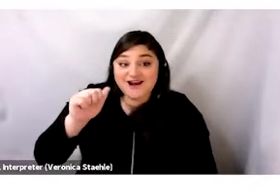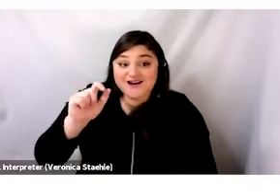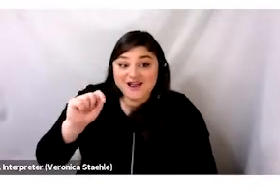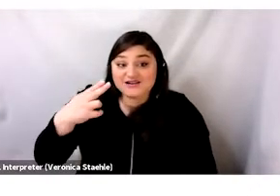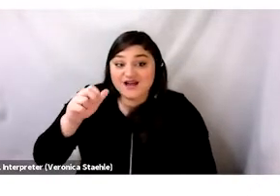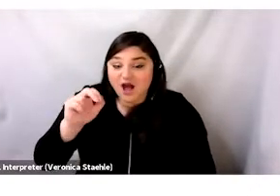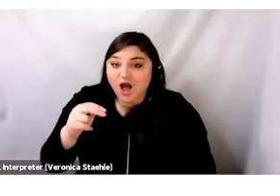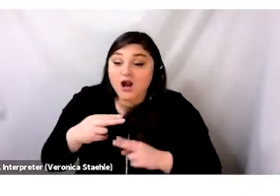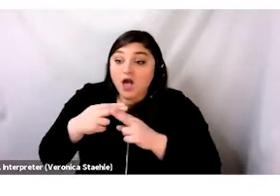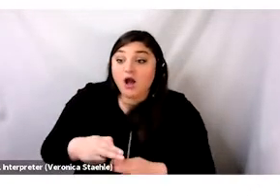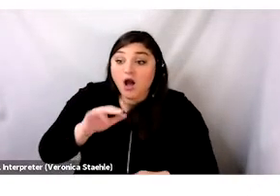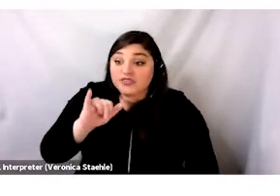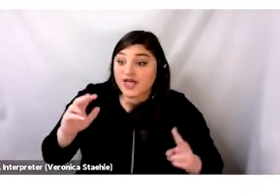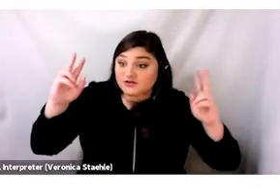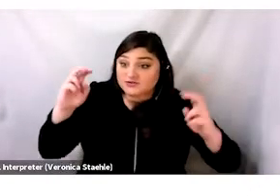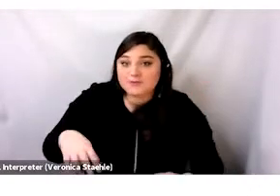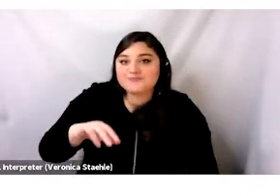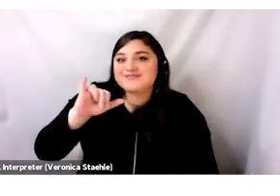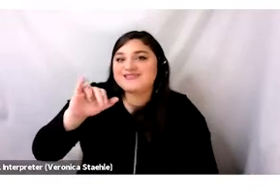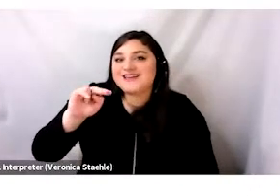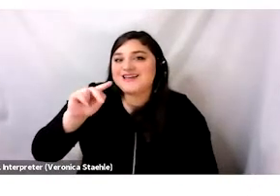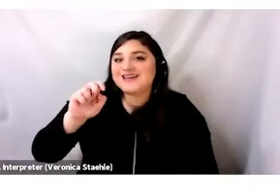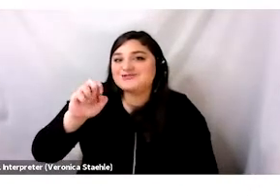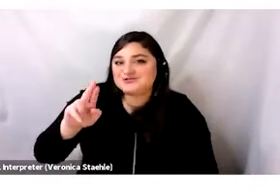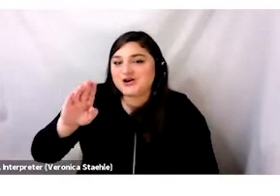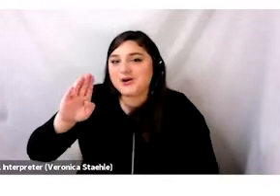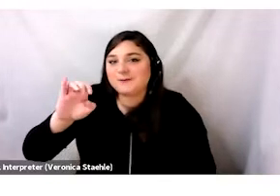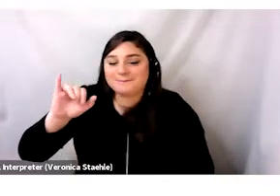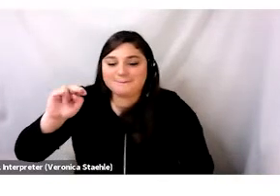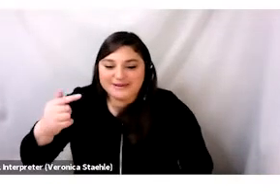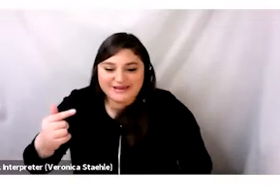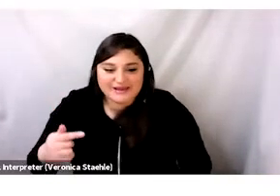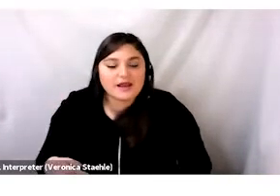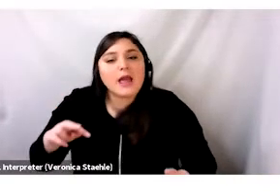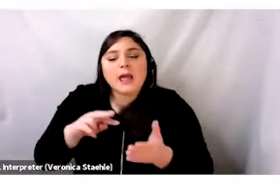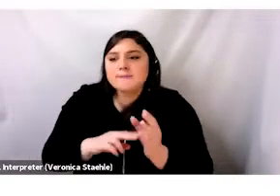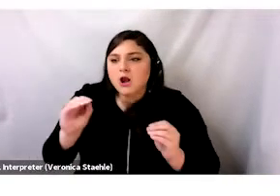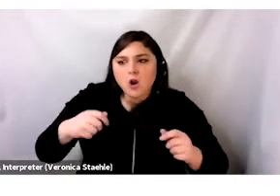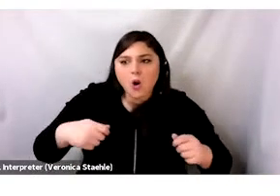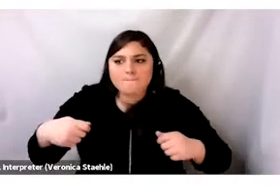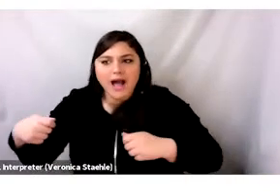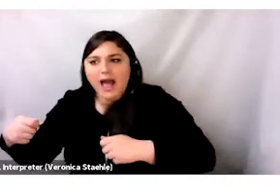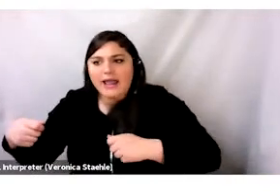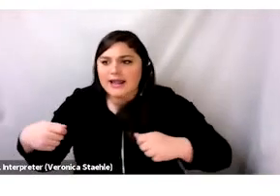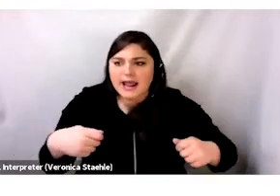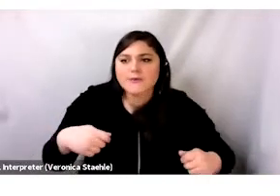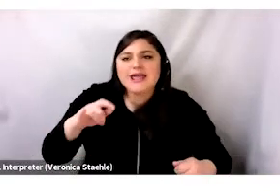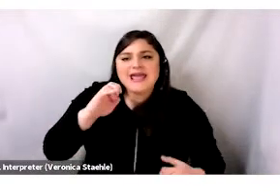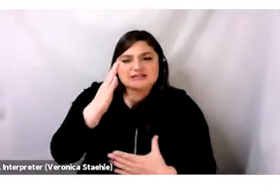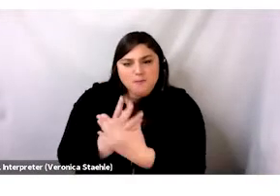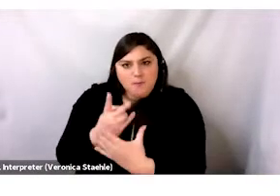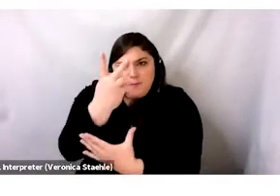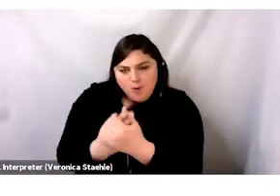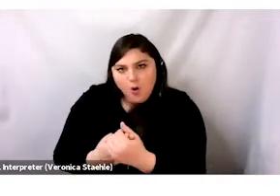Interbeing is non-binary. It transcends the duality of being and non-being.